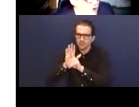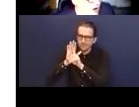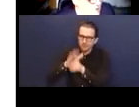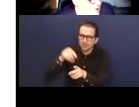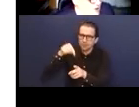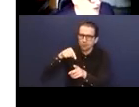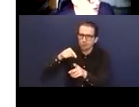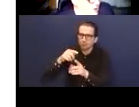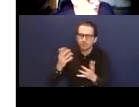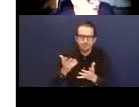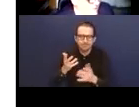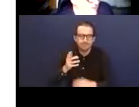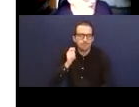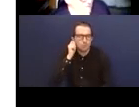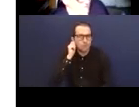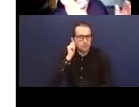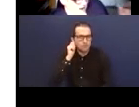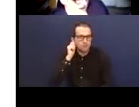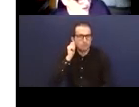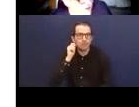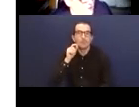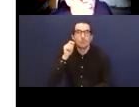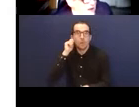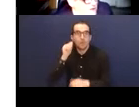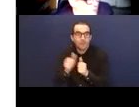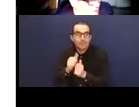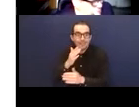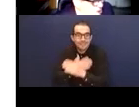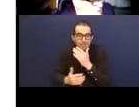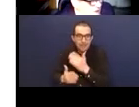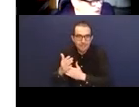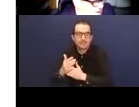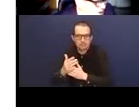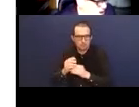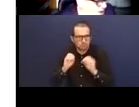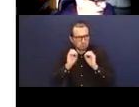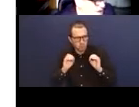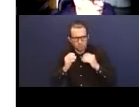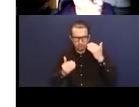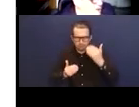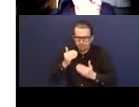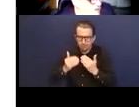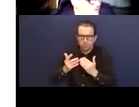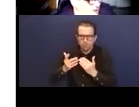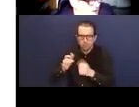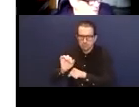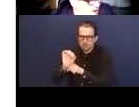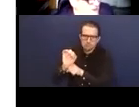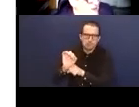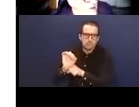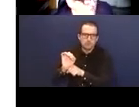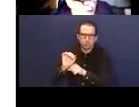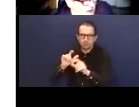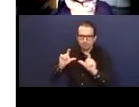and programs on gender equality and include the rights of women with disabilities. So again, lobbying must have taken